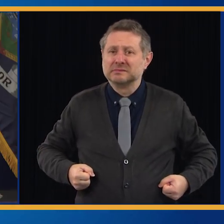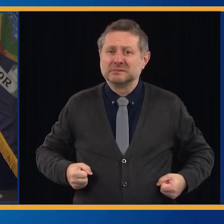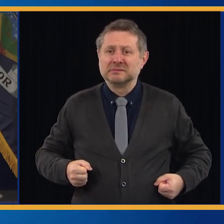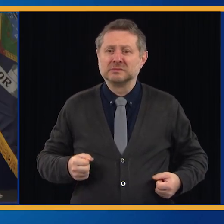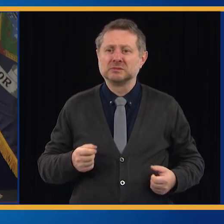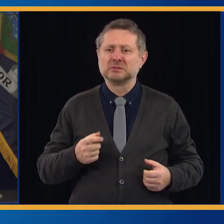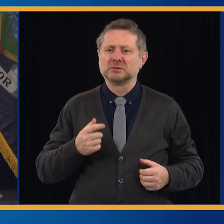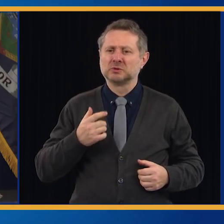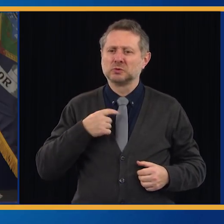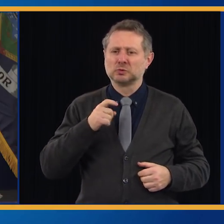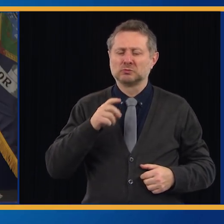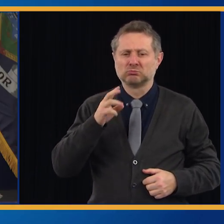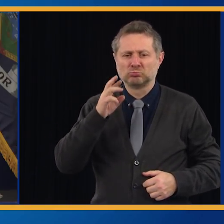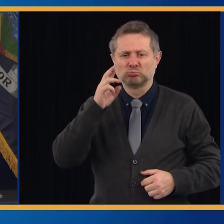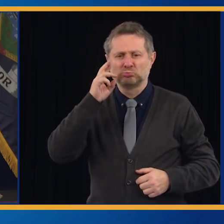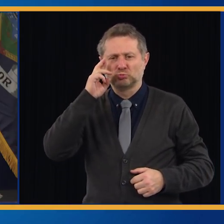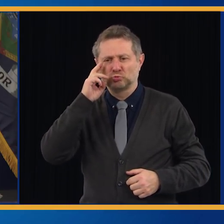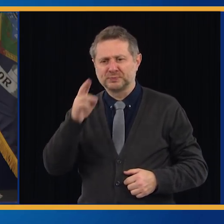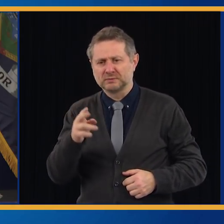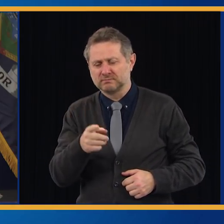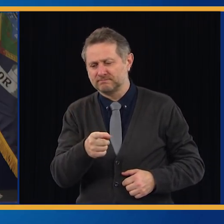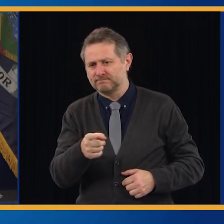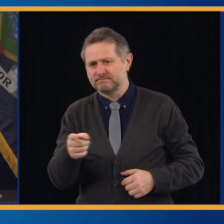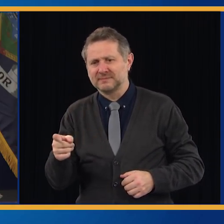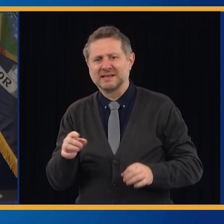Respect the essential workers.